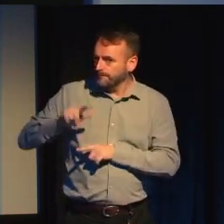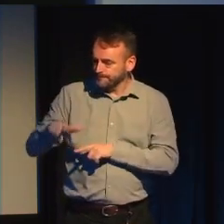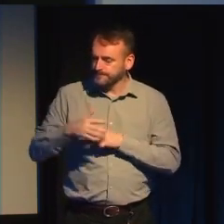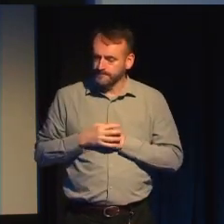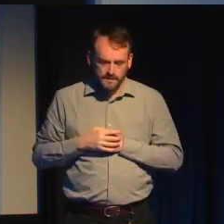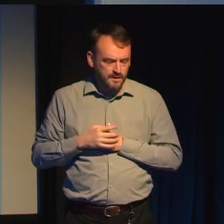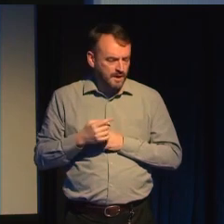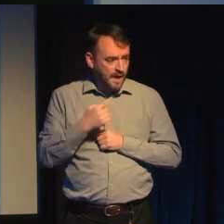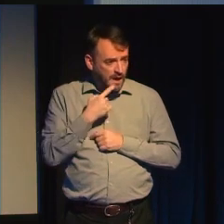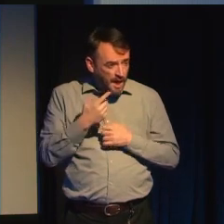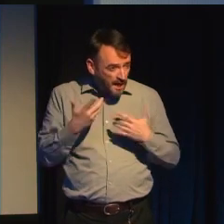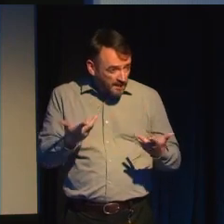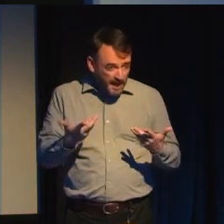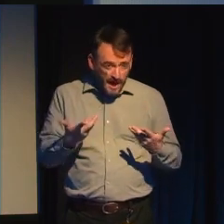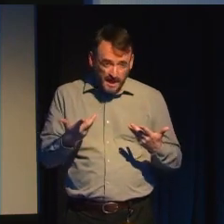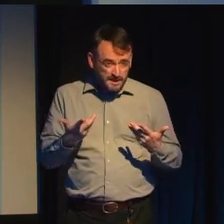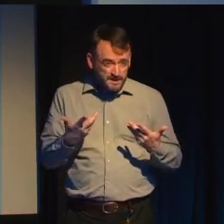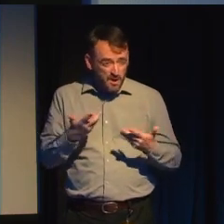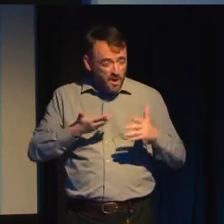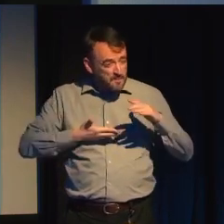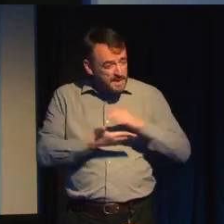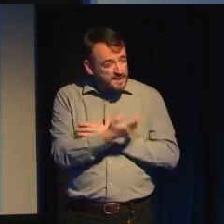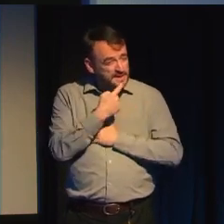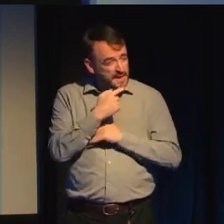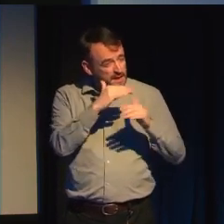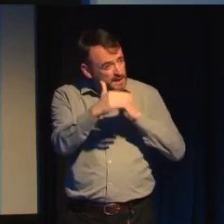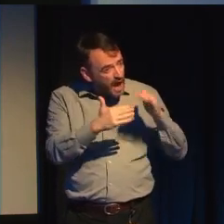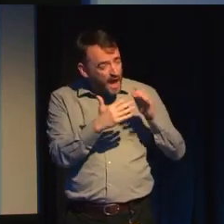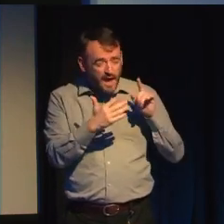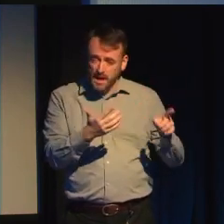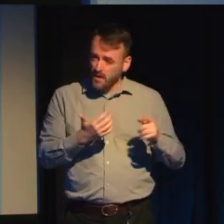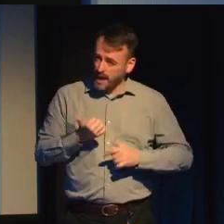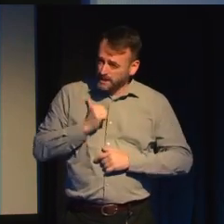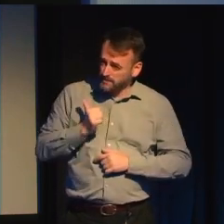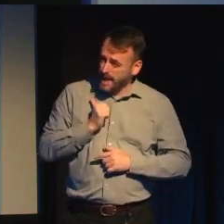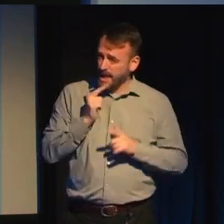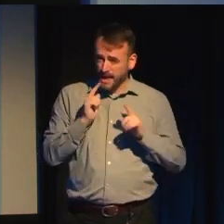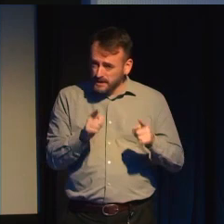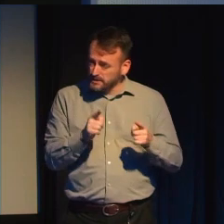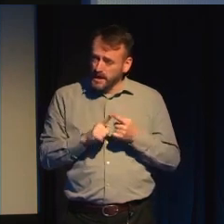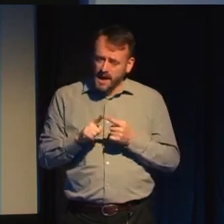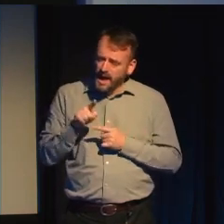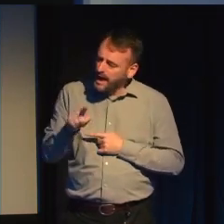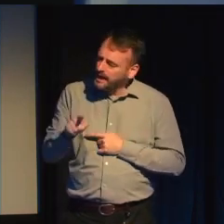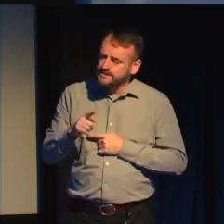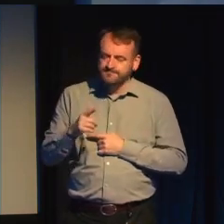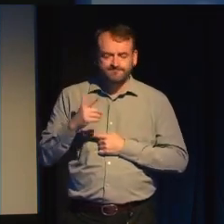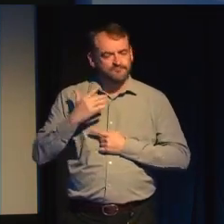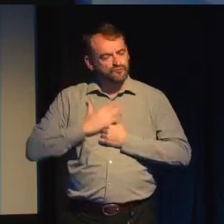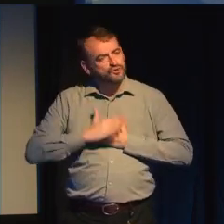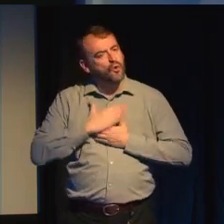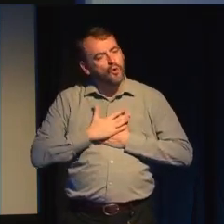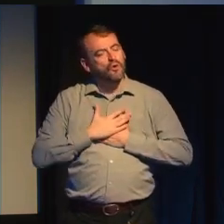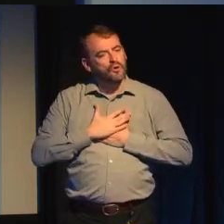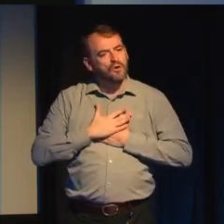Beneath a Steel Sky would expect, what other people were doing. And it was incredibly reassuring in the way that towards further